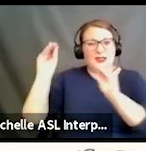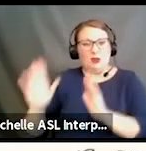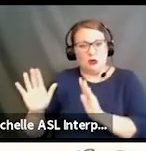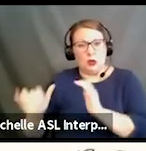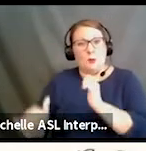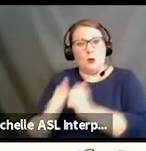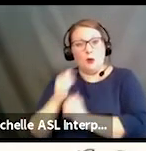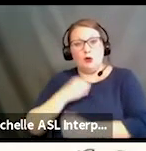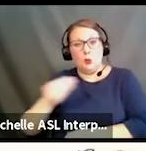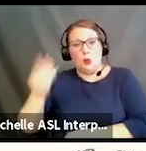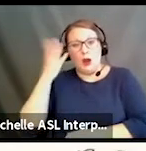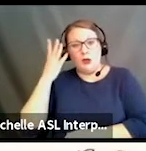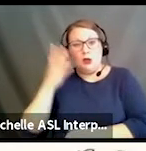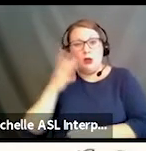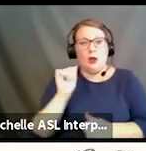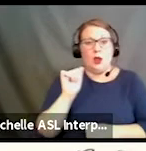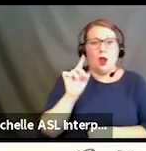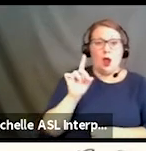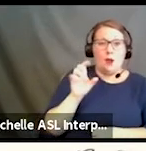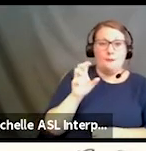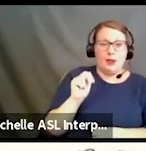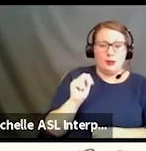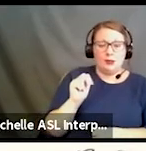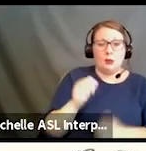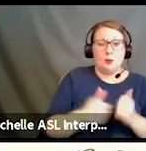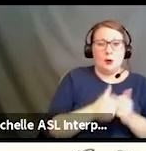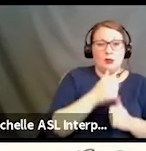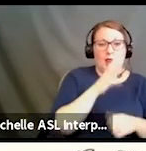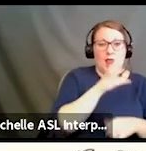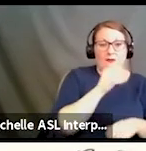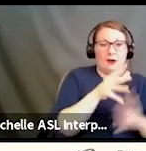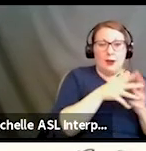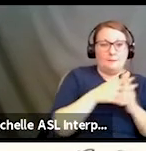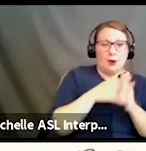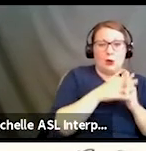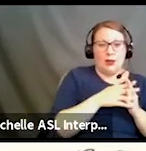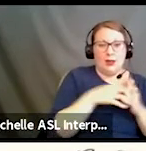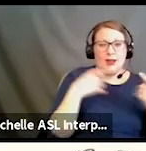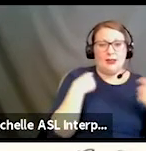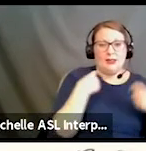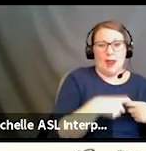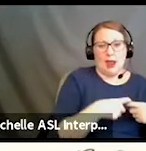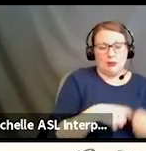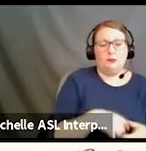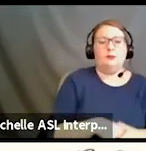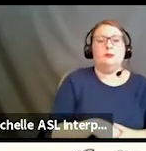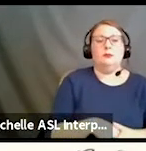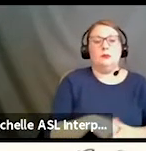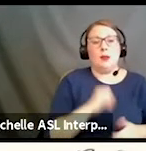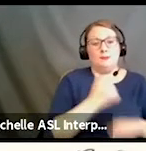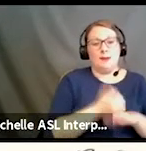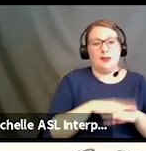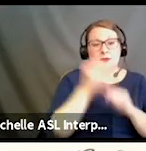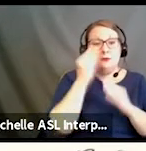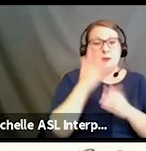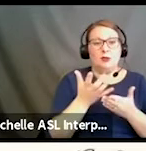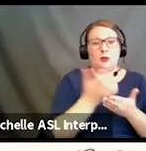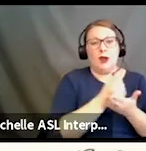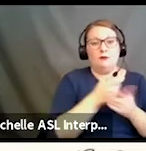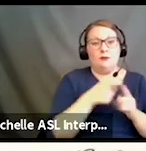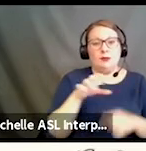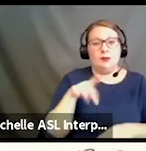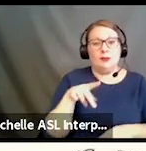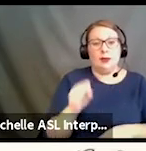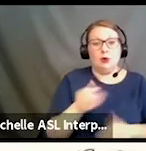predominantly white, your administrators are predominantly African American and Hispanic. According to information we obtained from CPS